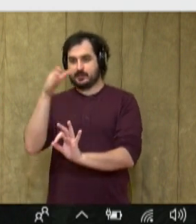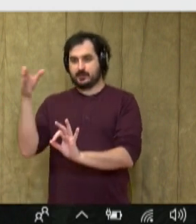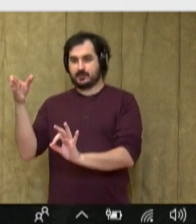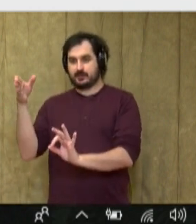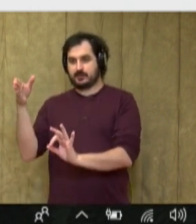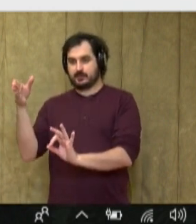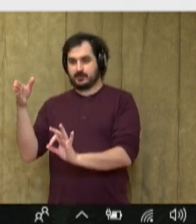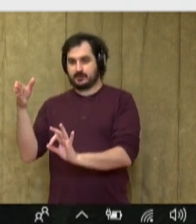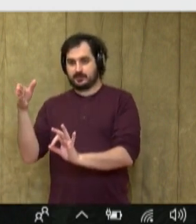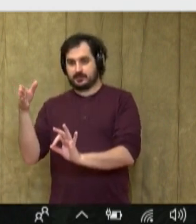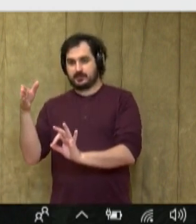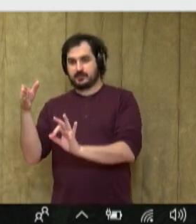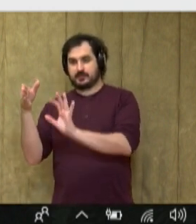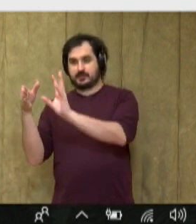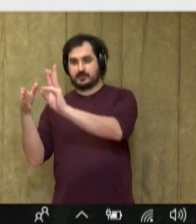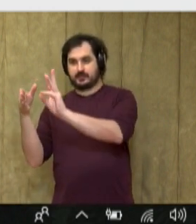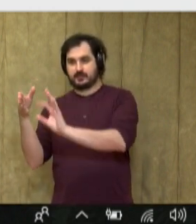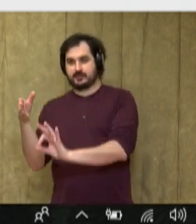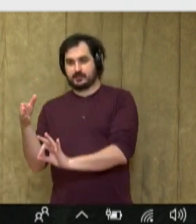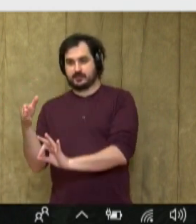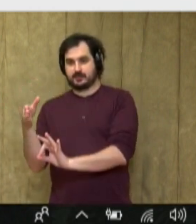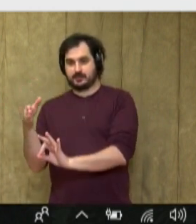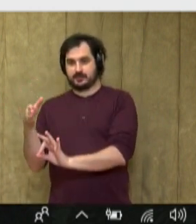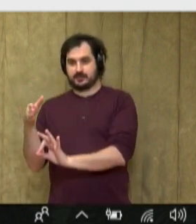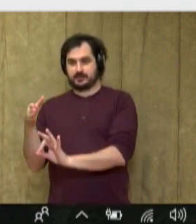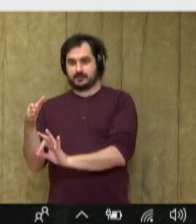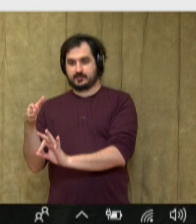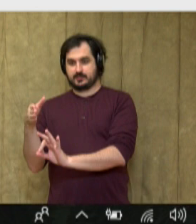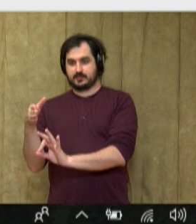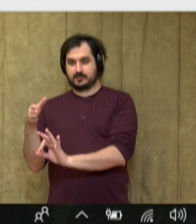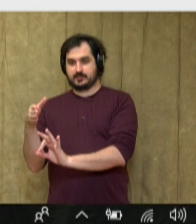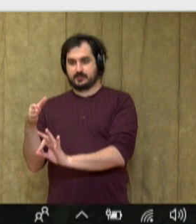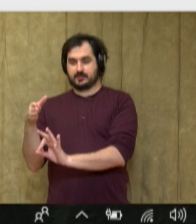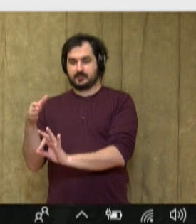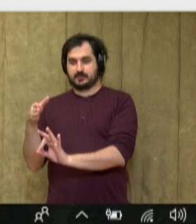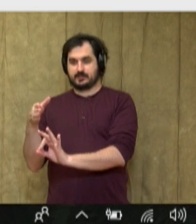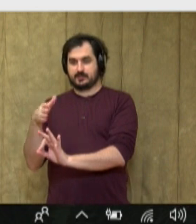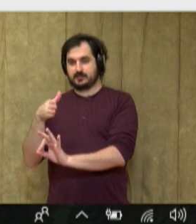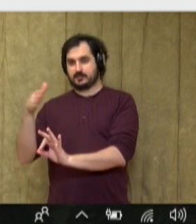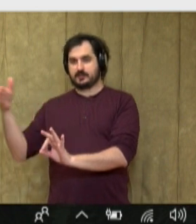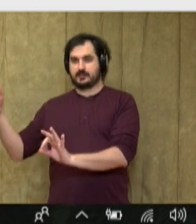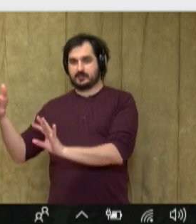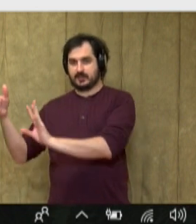5/9, and I'm a little off, but bear with me. 6/9,